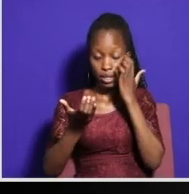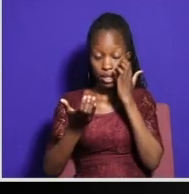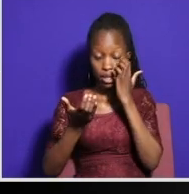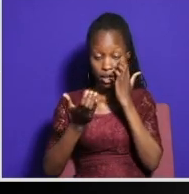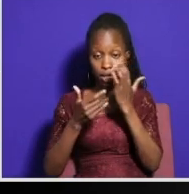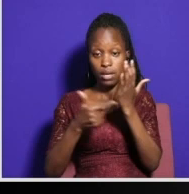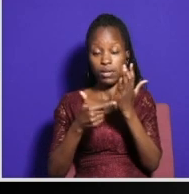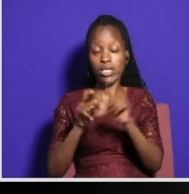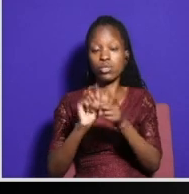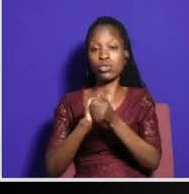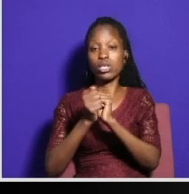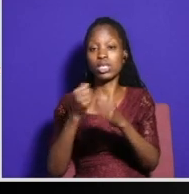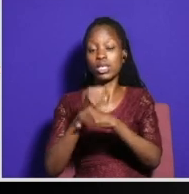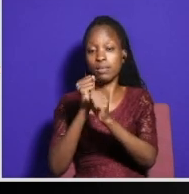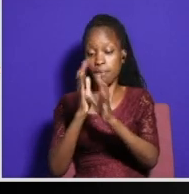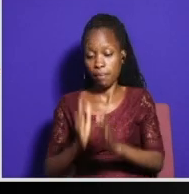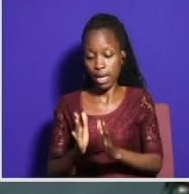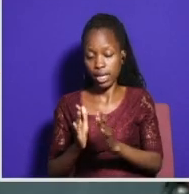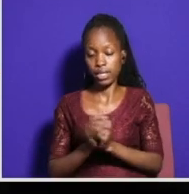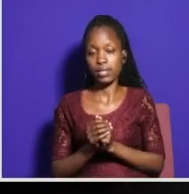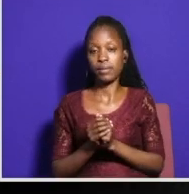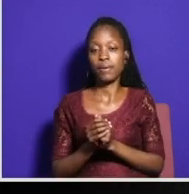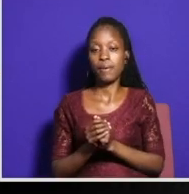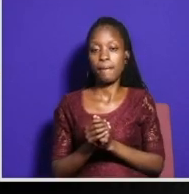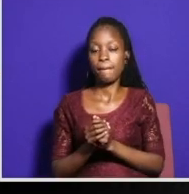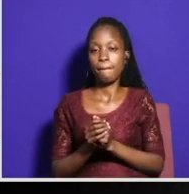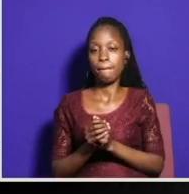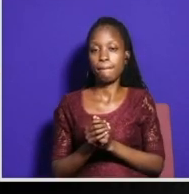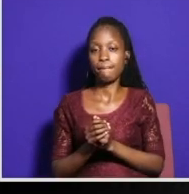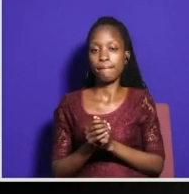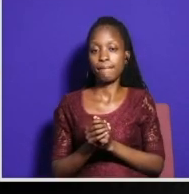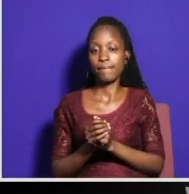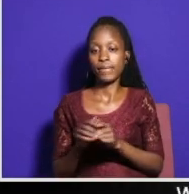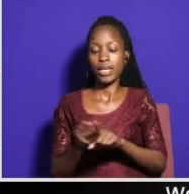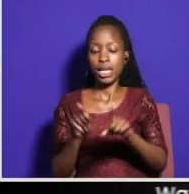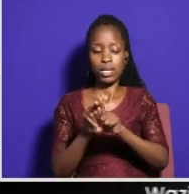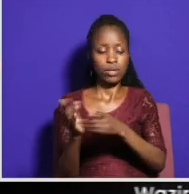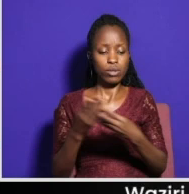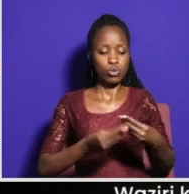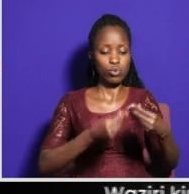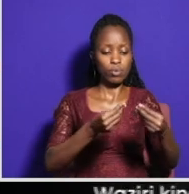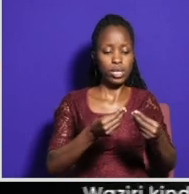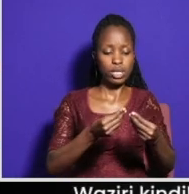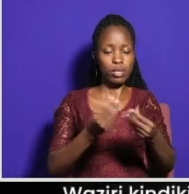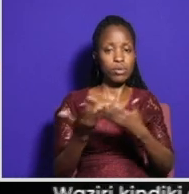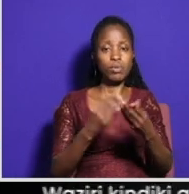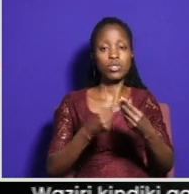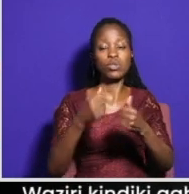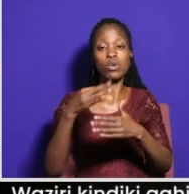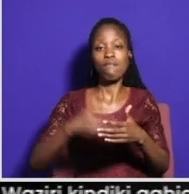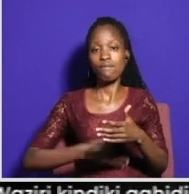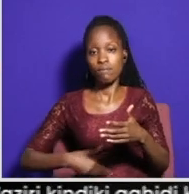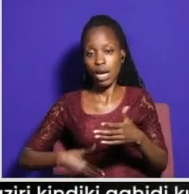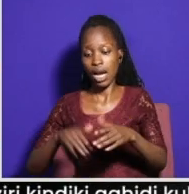are change makers, defying the continent's stereotypes of hunger, war, famine, and begging